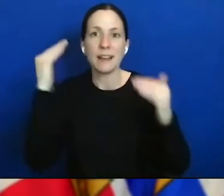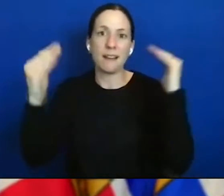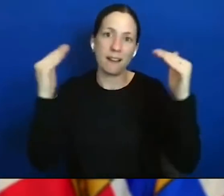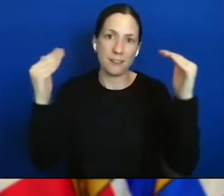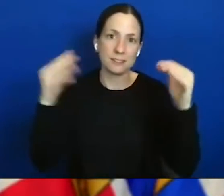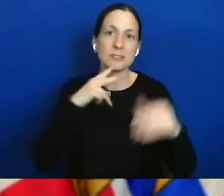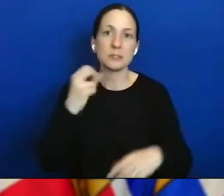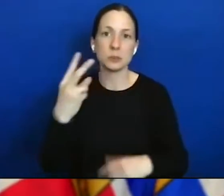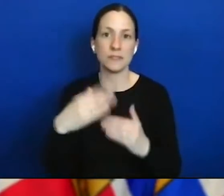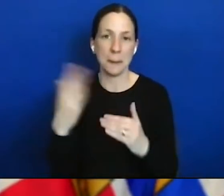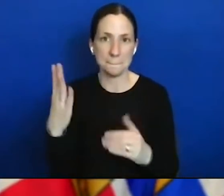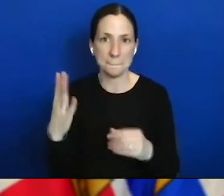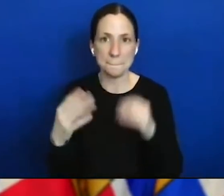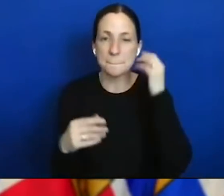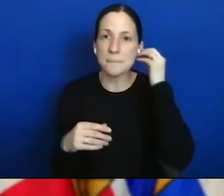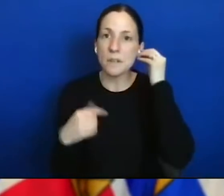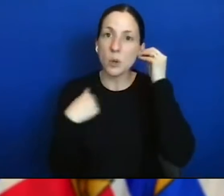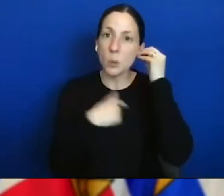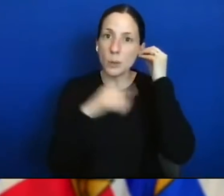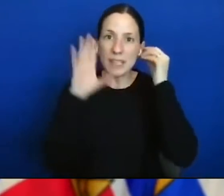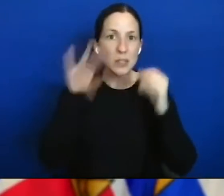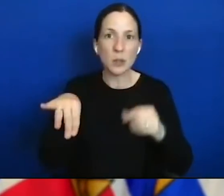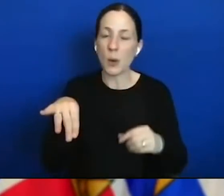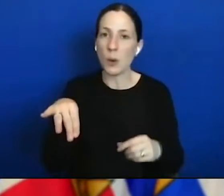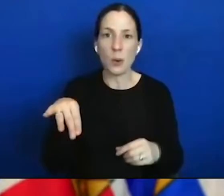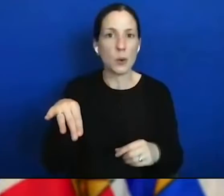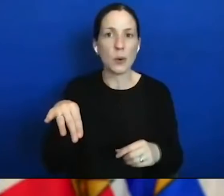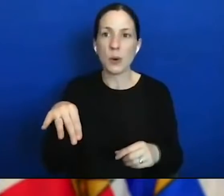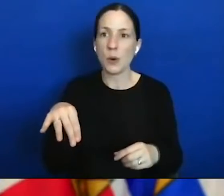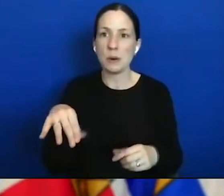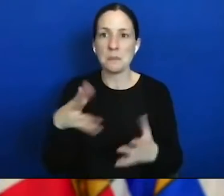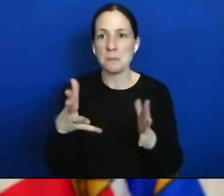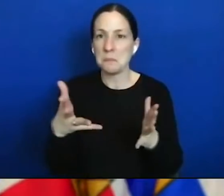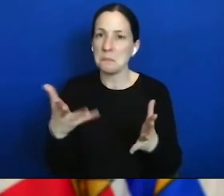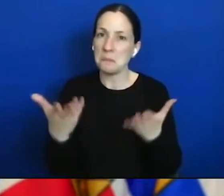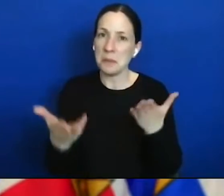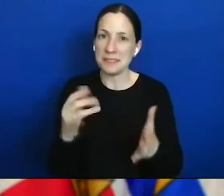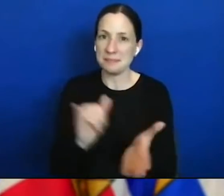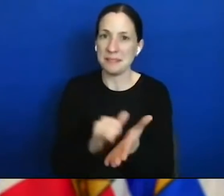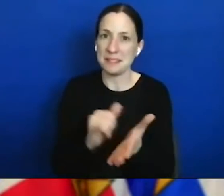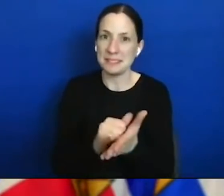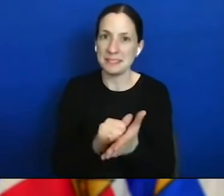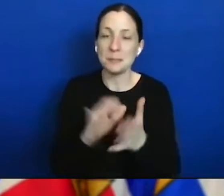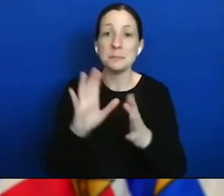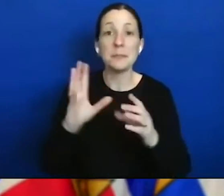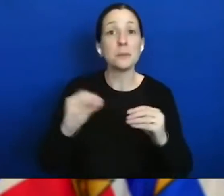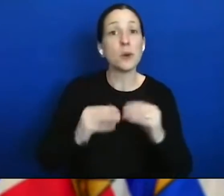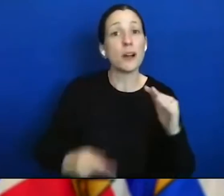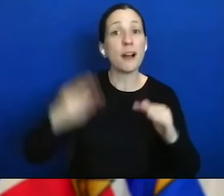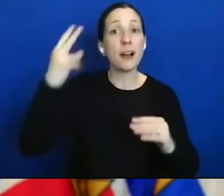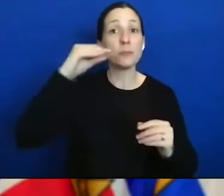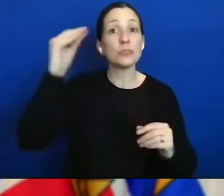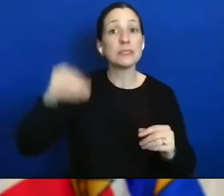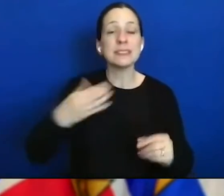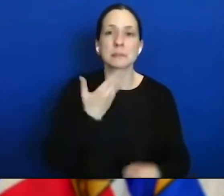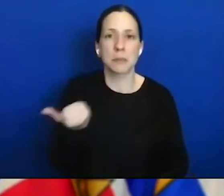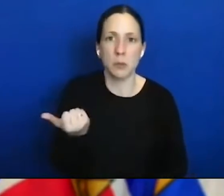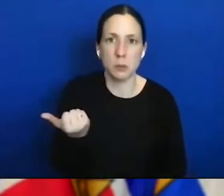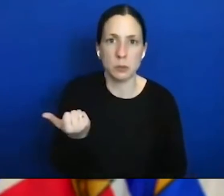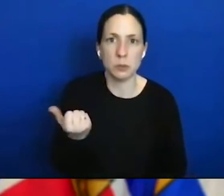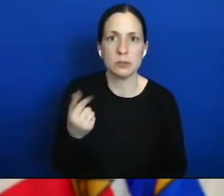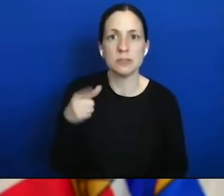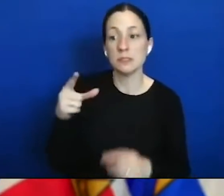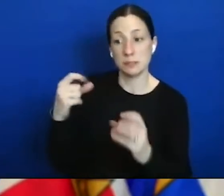12 and up. We know that's not necessarily possible, but the higher the better. And the modeling helps